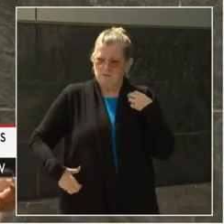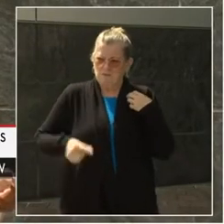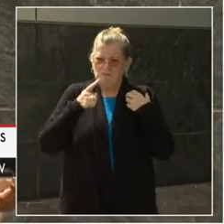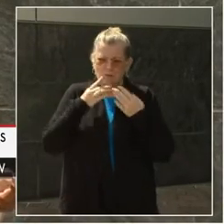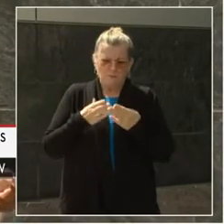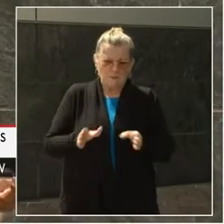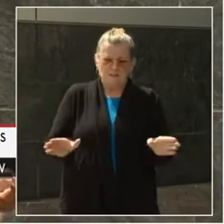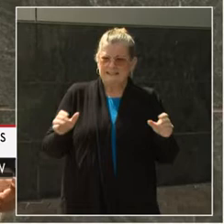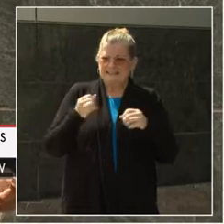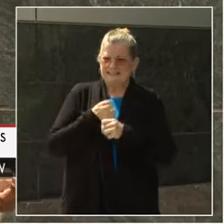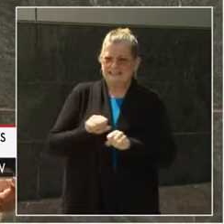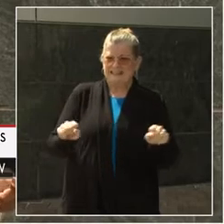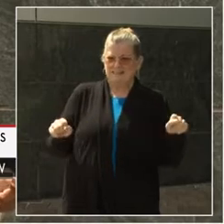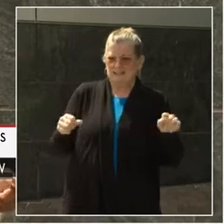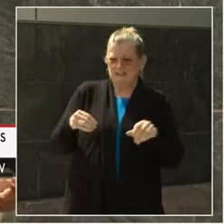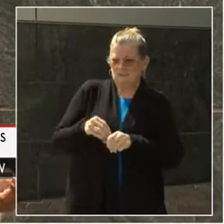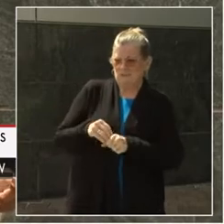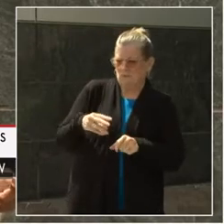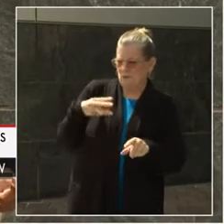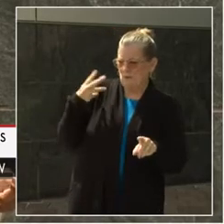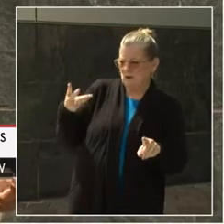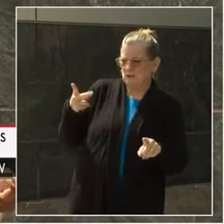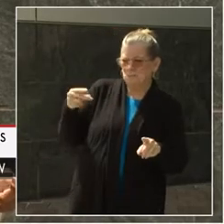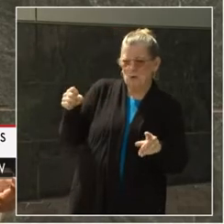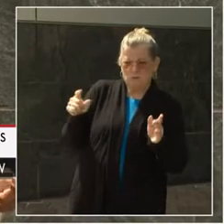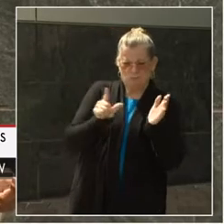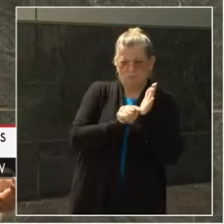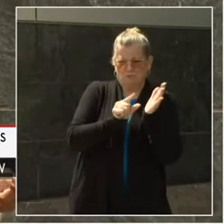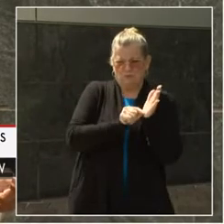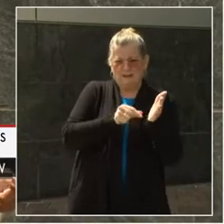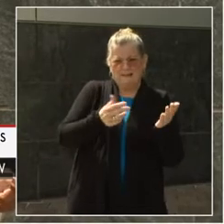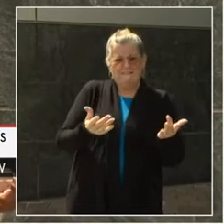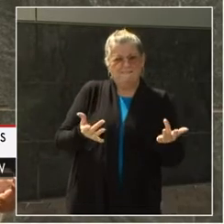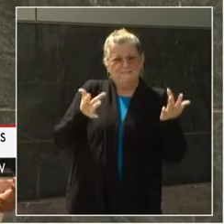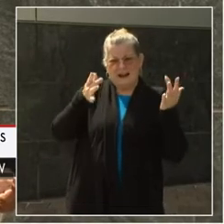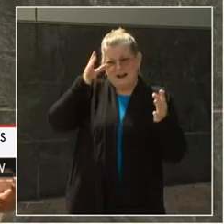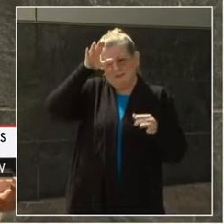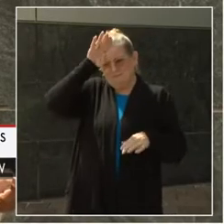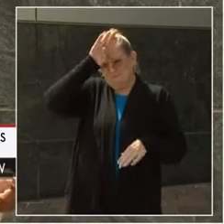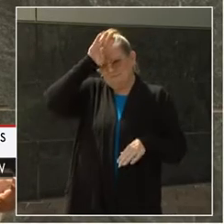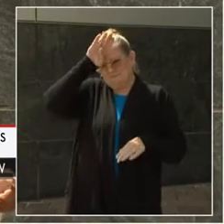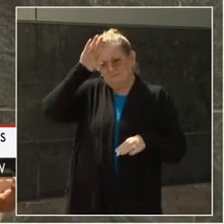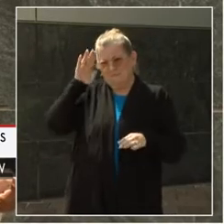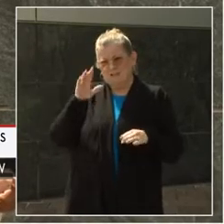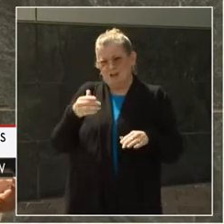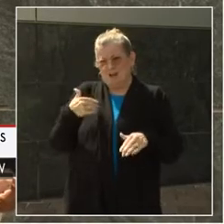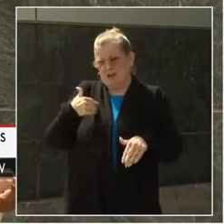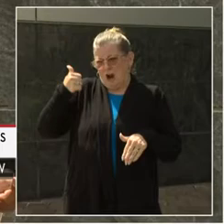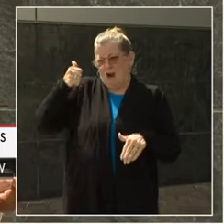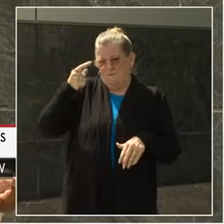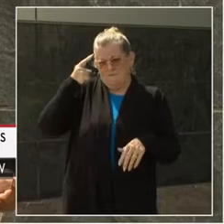city's considering putting the fire department back in charge of dispatching fire and EMS calls,